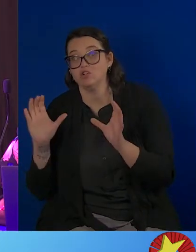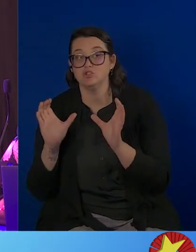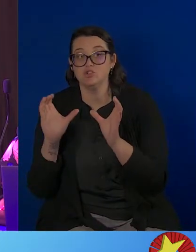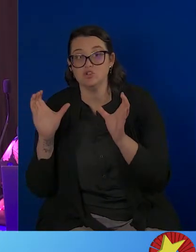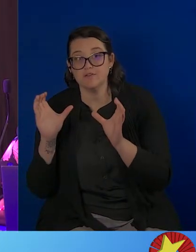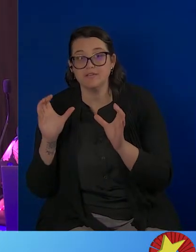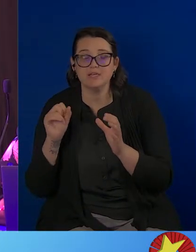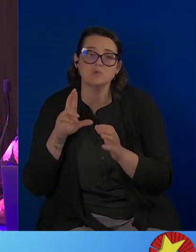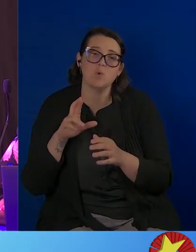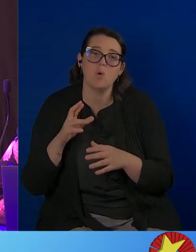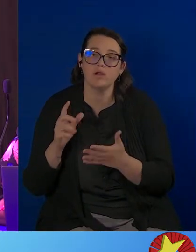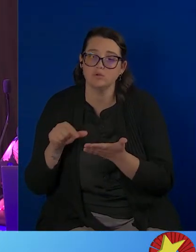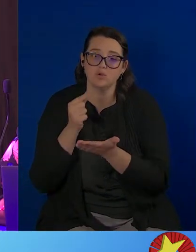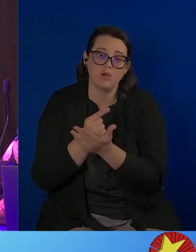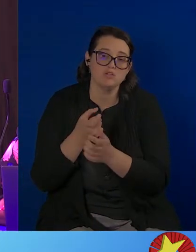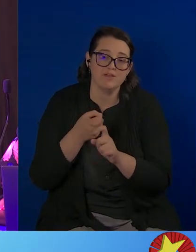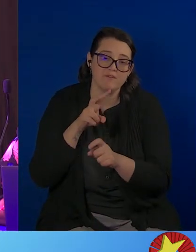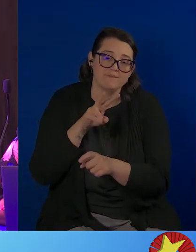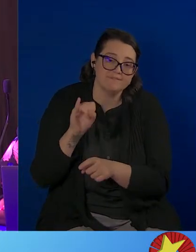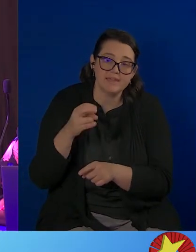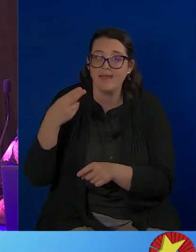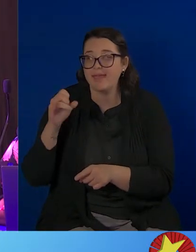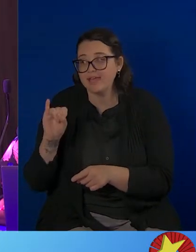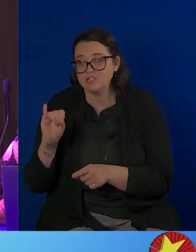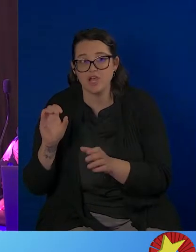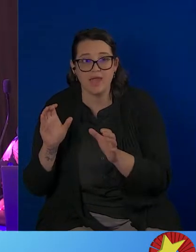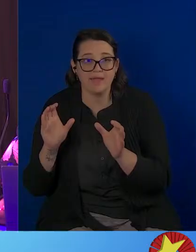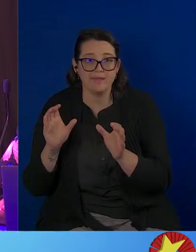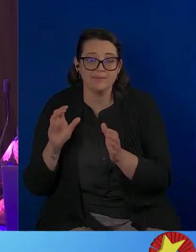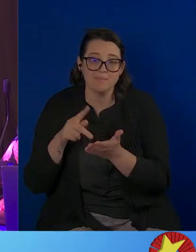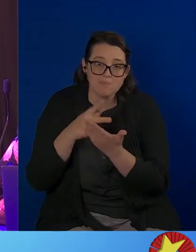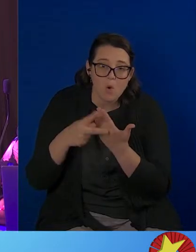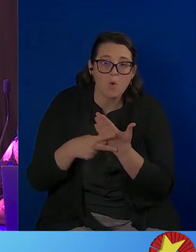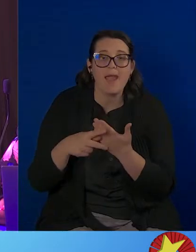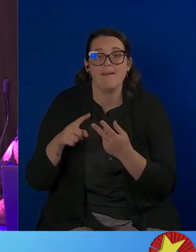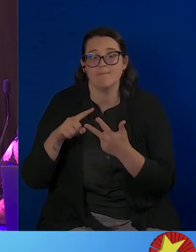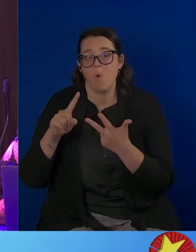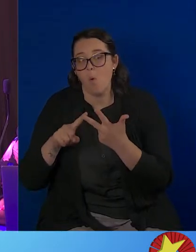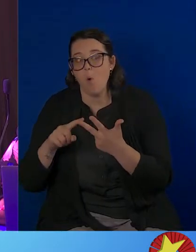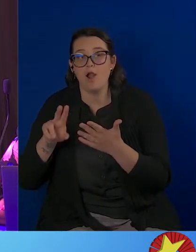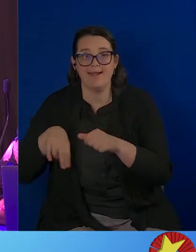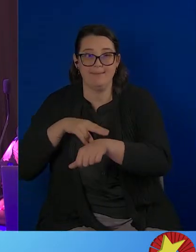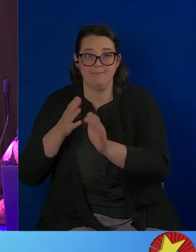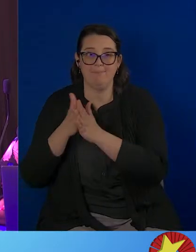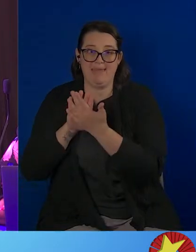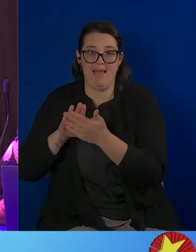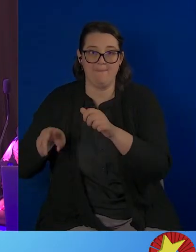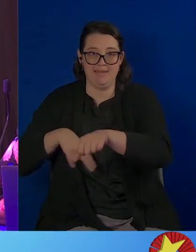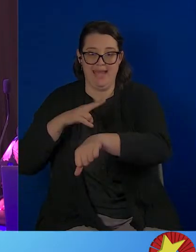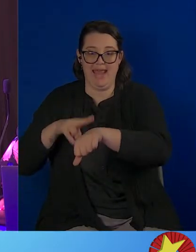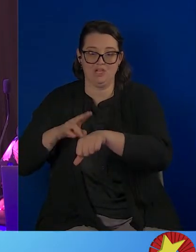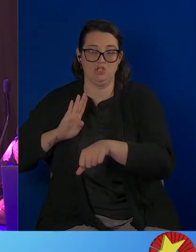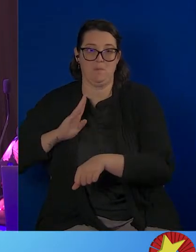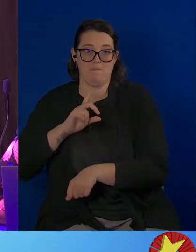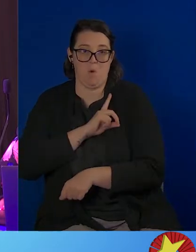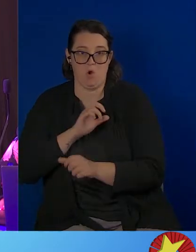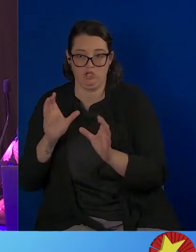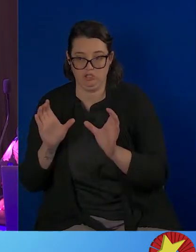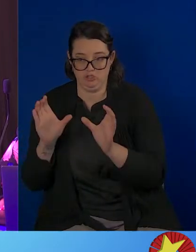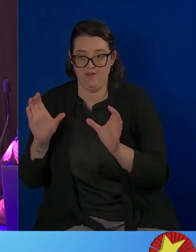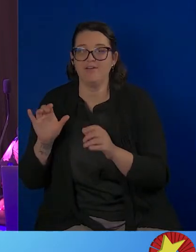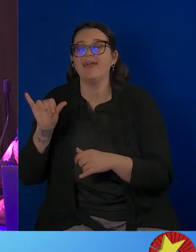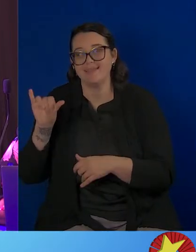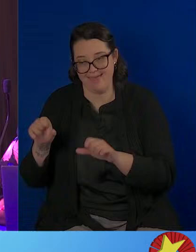HI program or are nationally board certified, that they can count that towards meeting the criteria of the